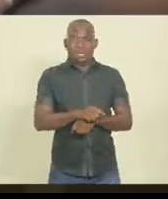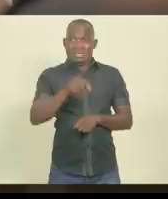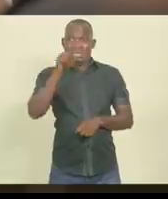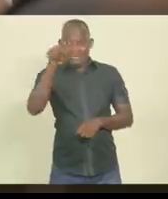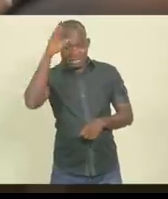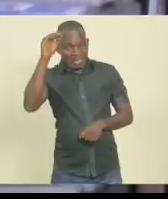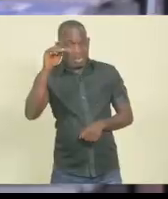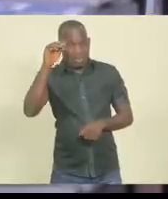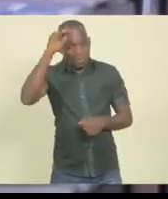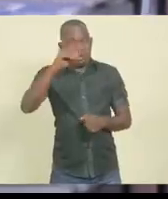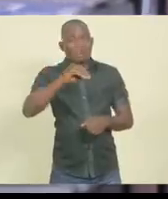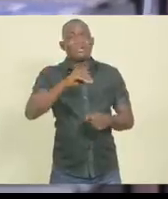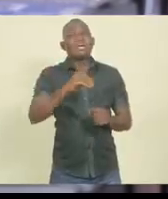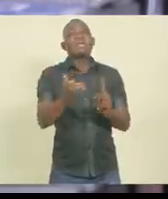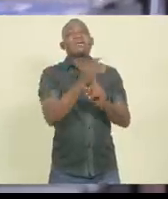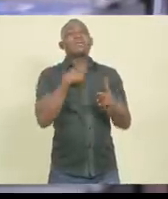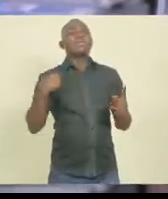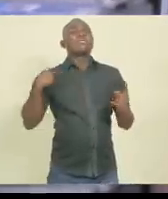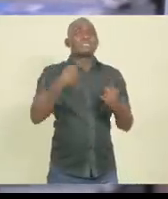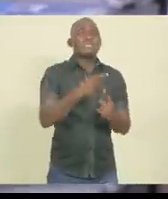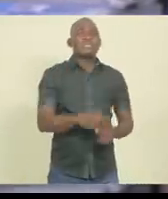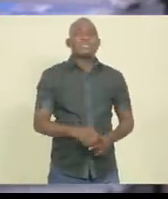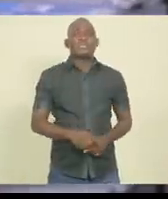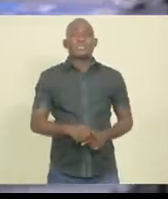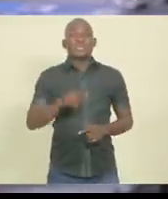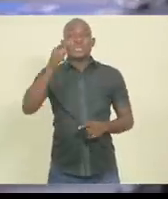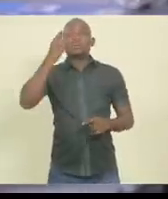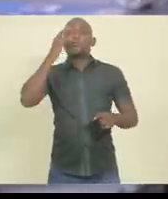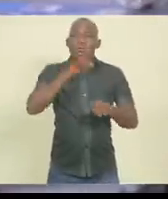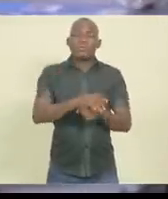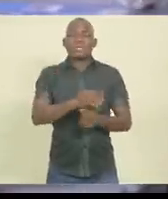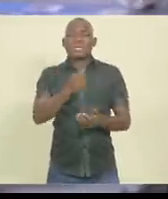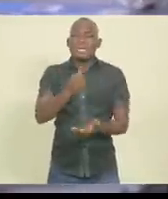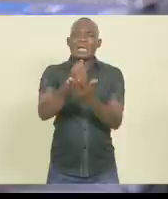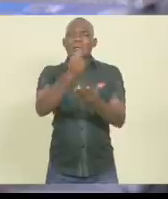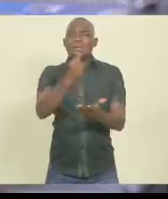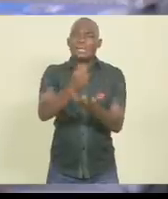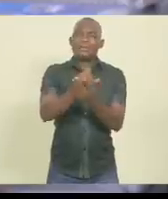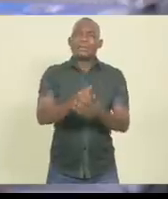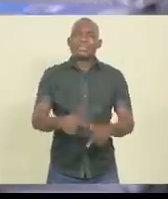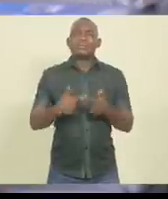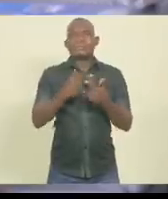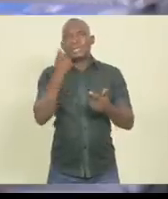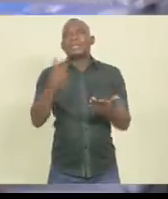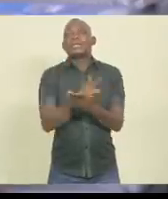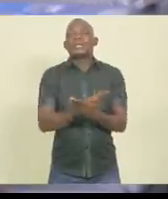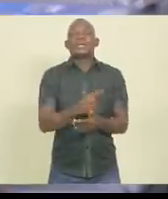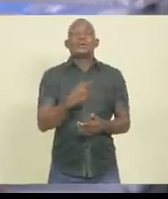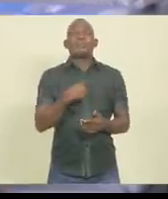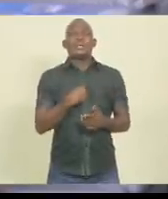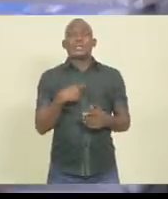border. Since then, he promised to help me find my feet in Ghana. But I've